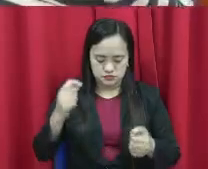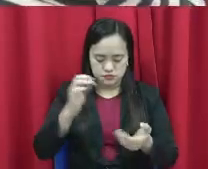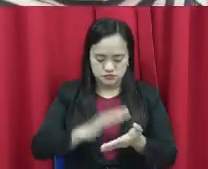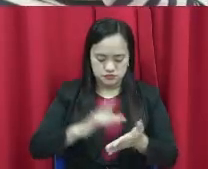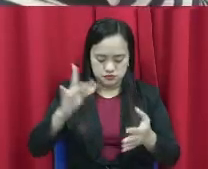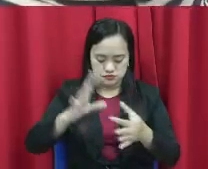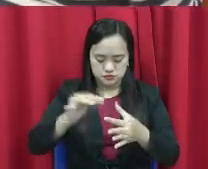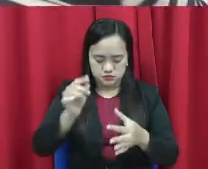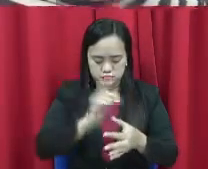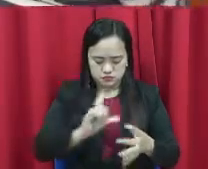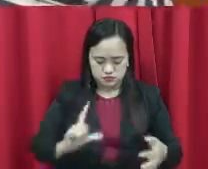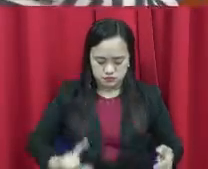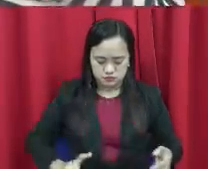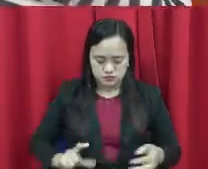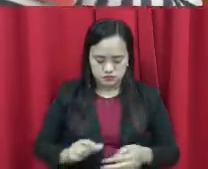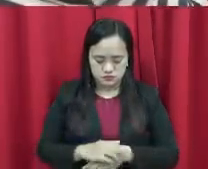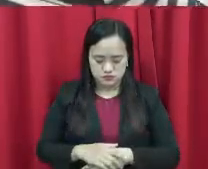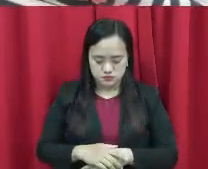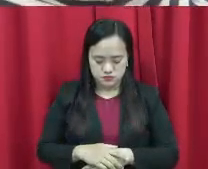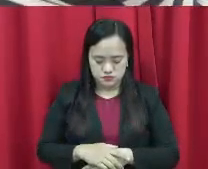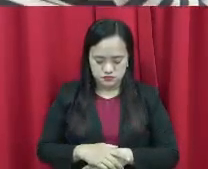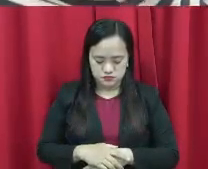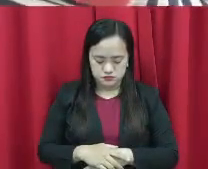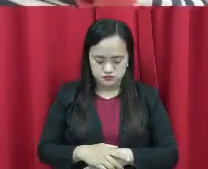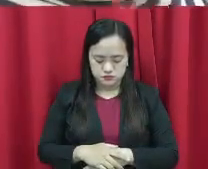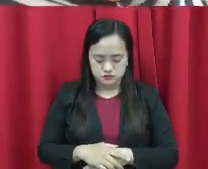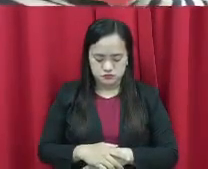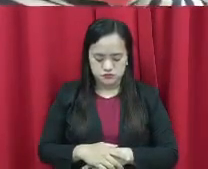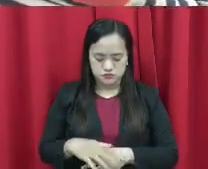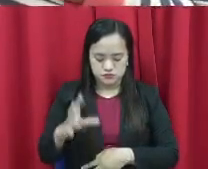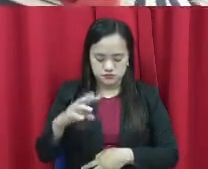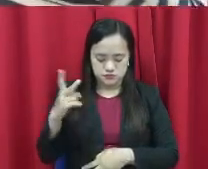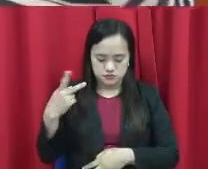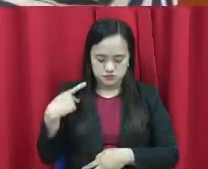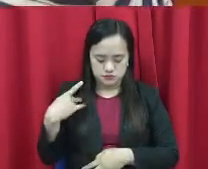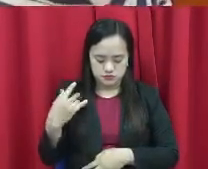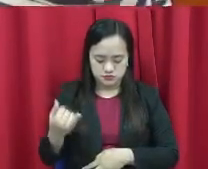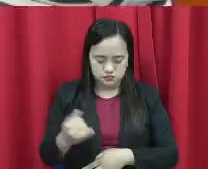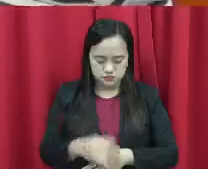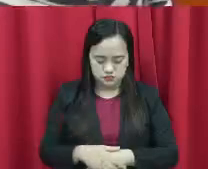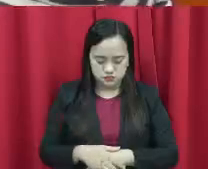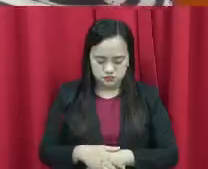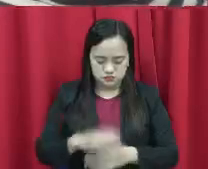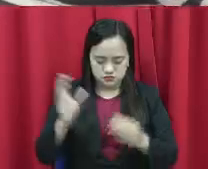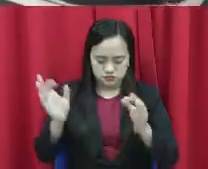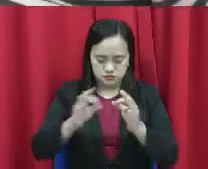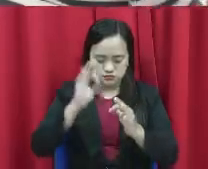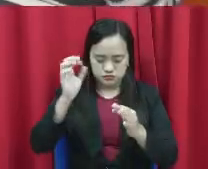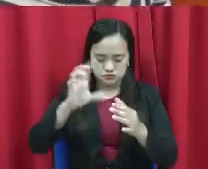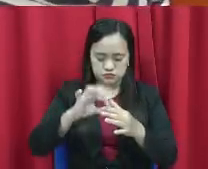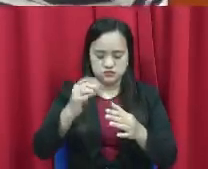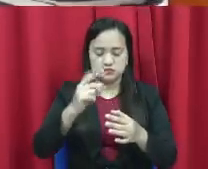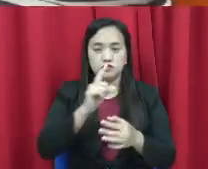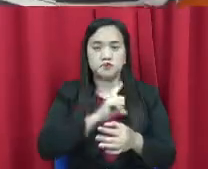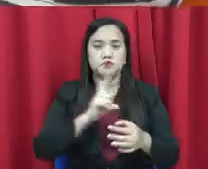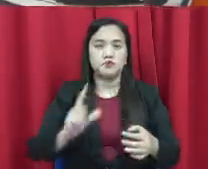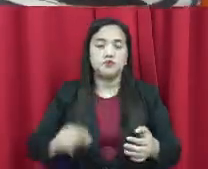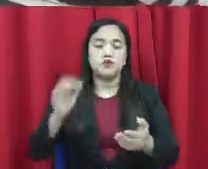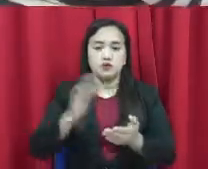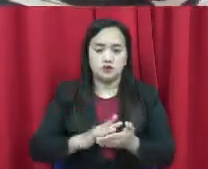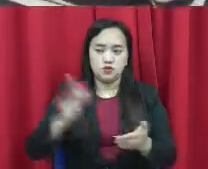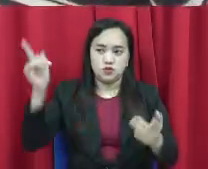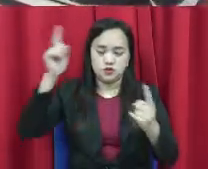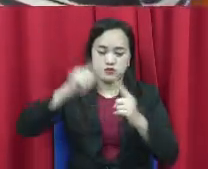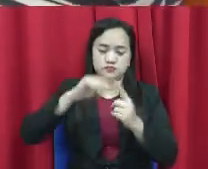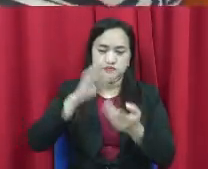changed into the same image from Glory to Glory even as by The Spirit of the lord na kaya tayo mag-aano kasi ano tayo eh from Glory to Glory